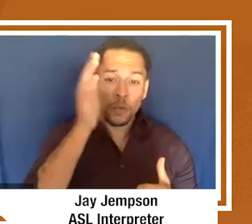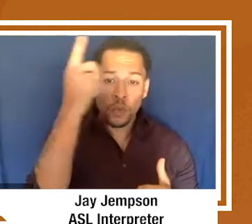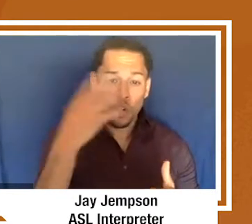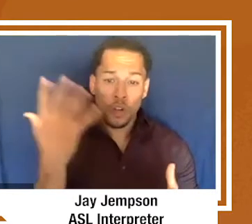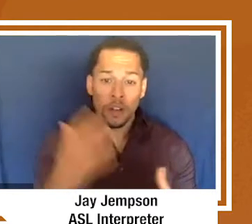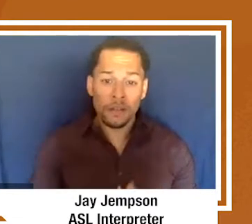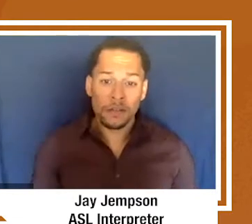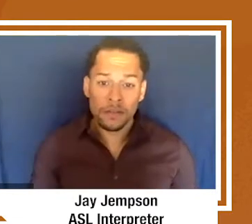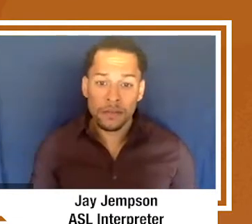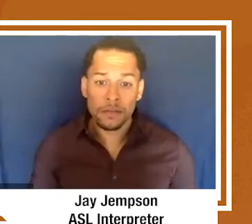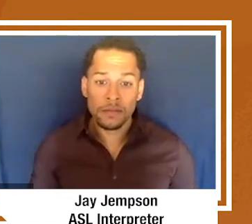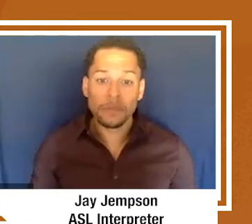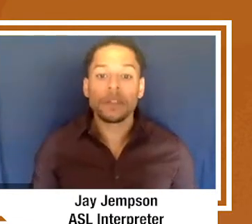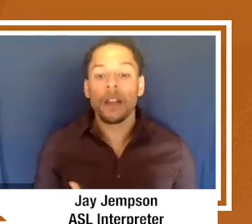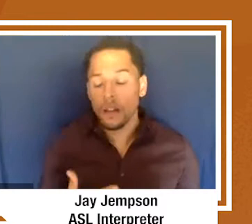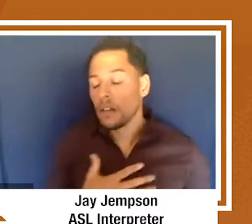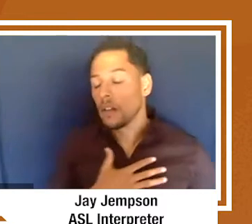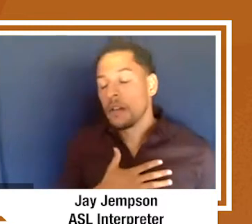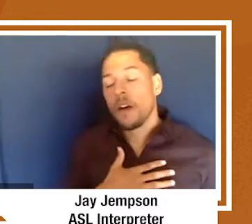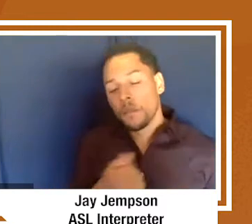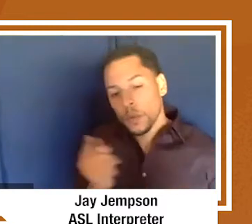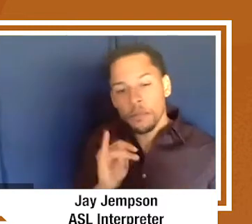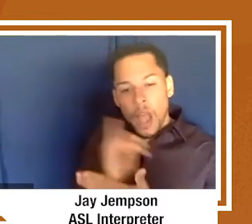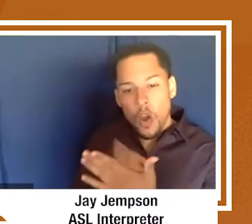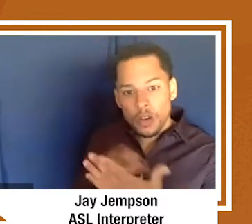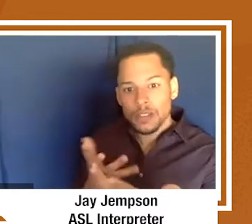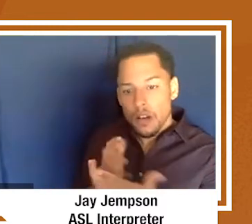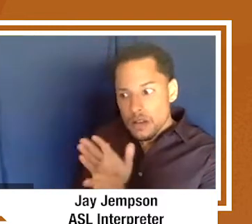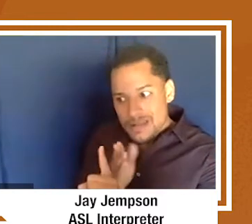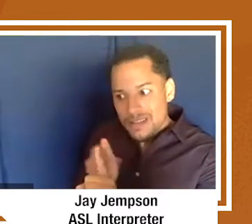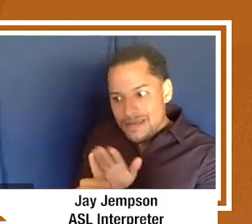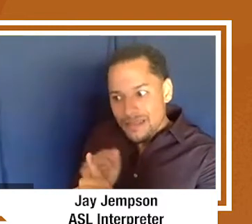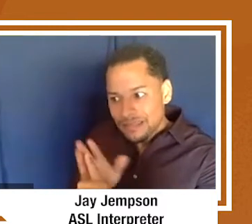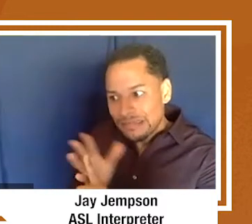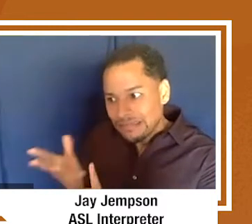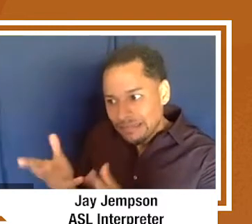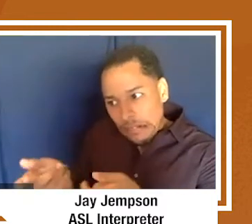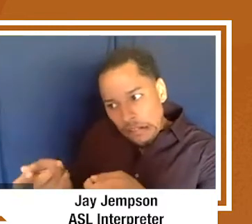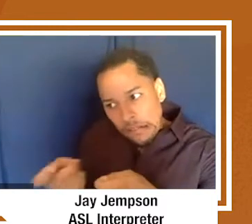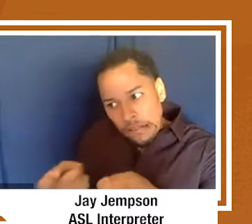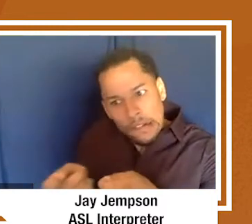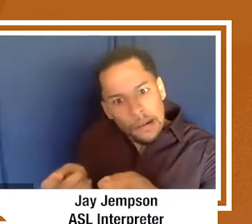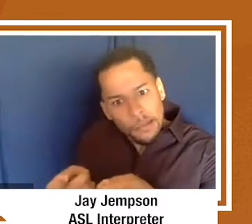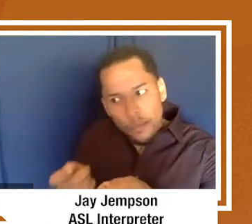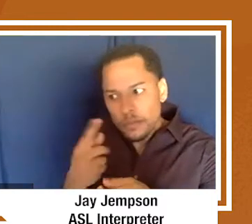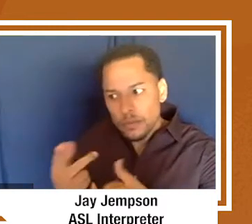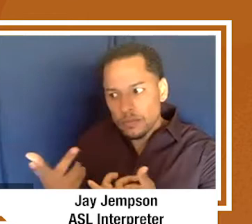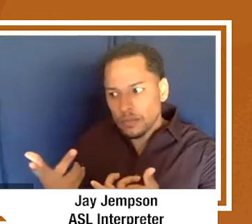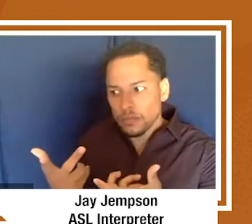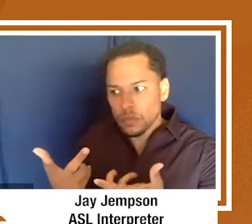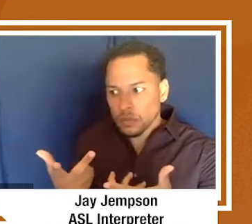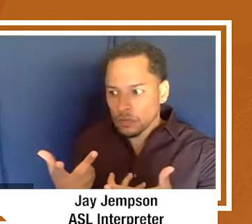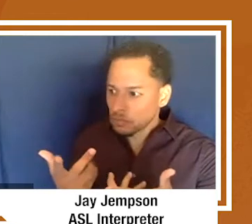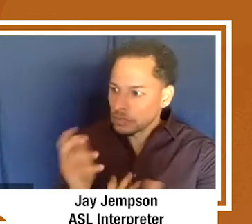And you know, it took some coaxing for some of my artists to enter into that virtual